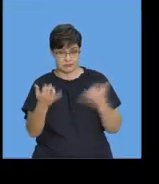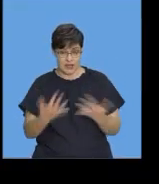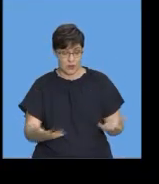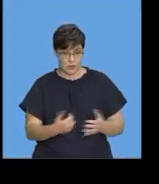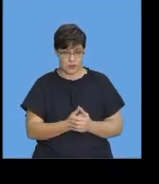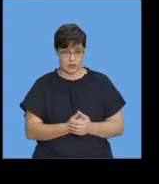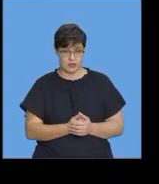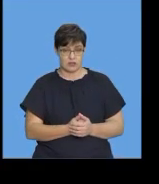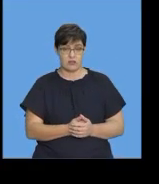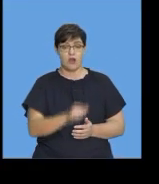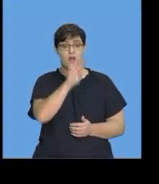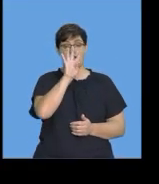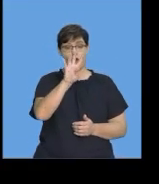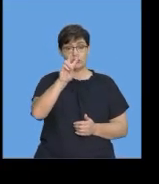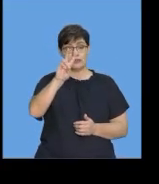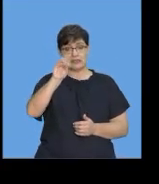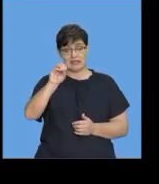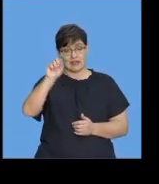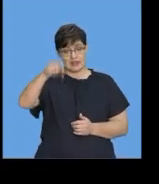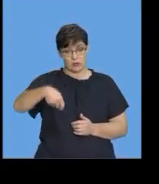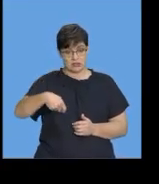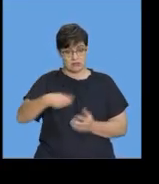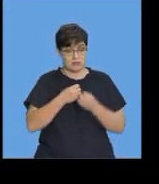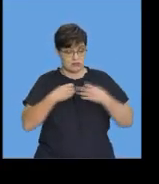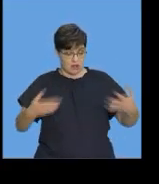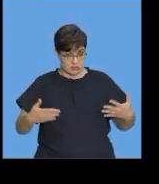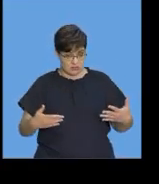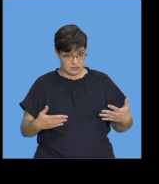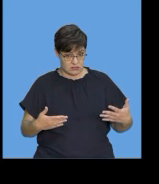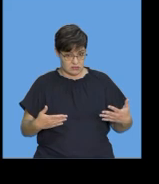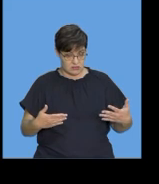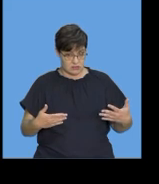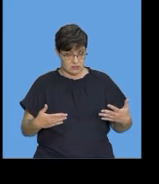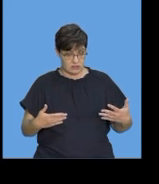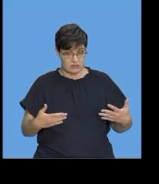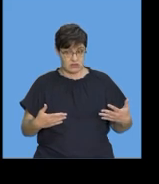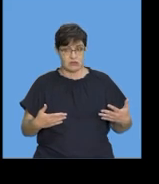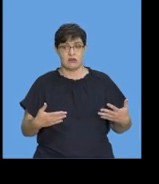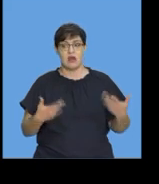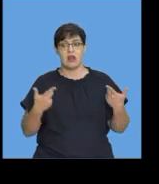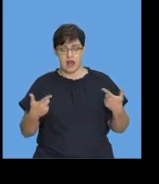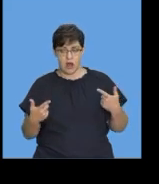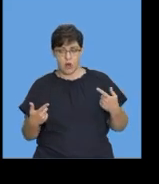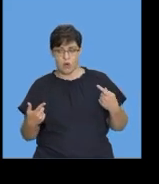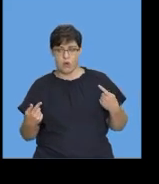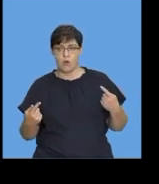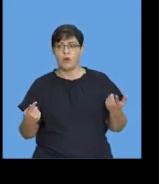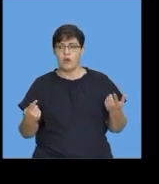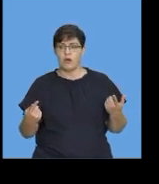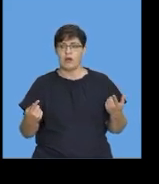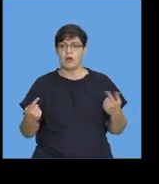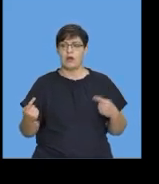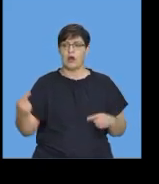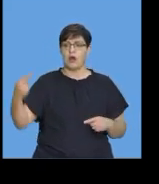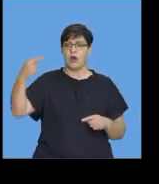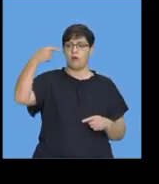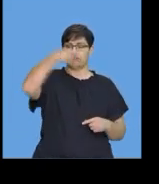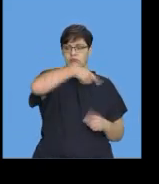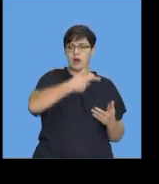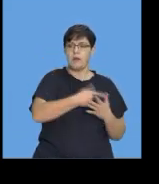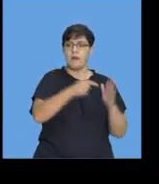You start off with the 420,000. On the opposite side means you're subtracting in accounting,